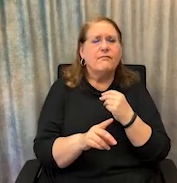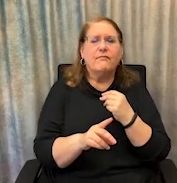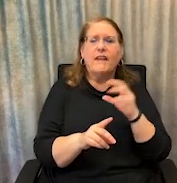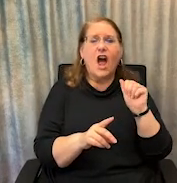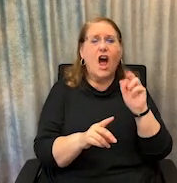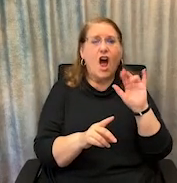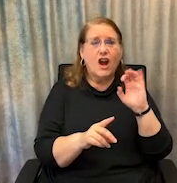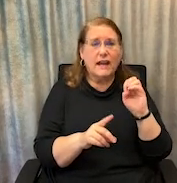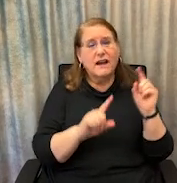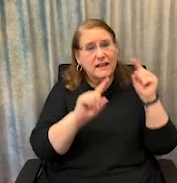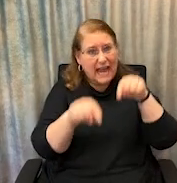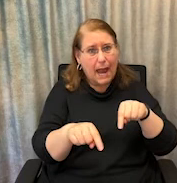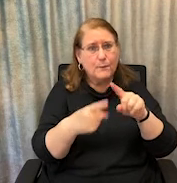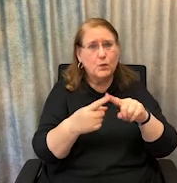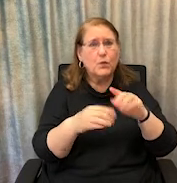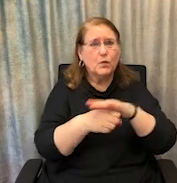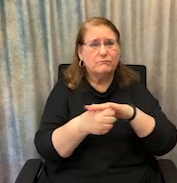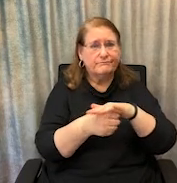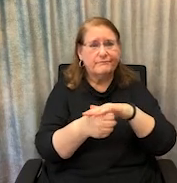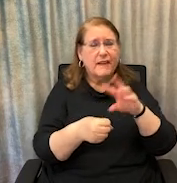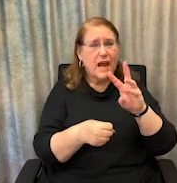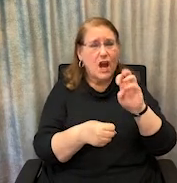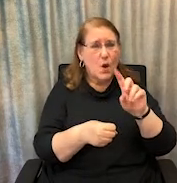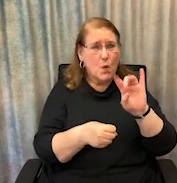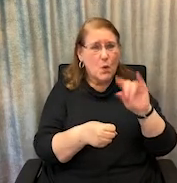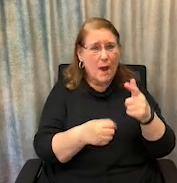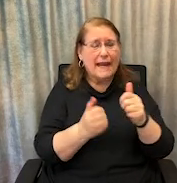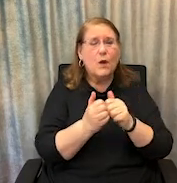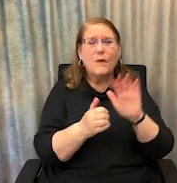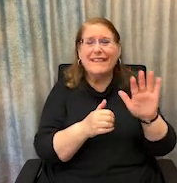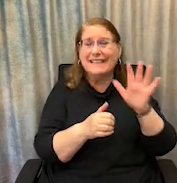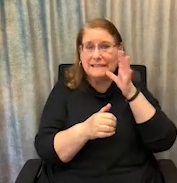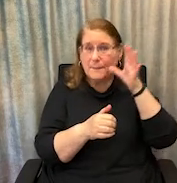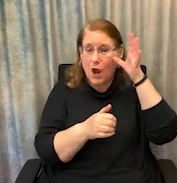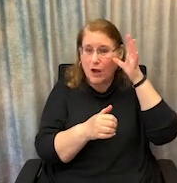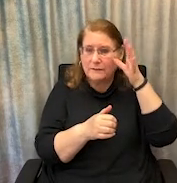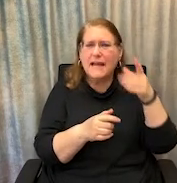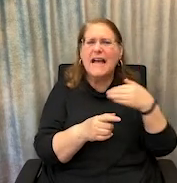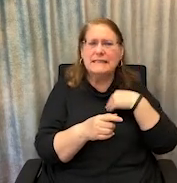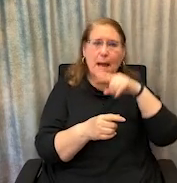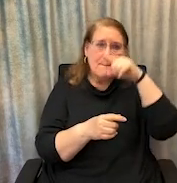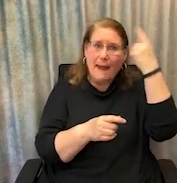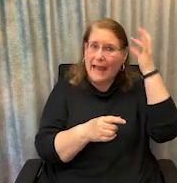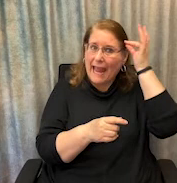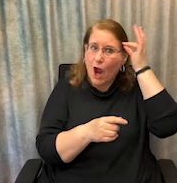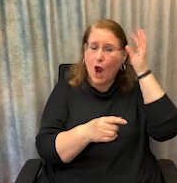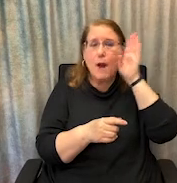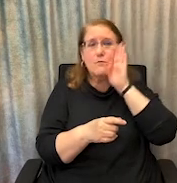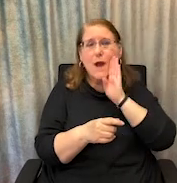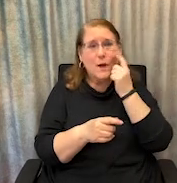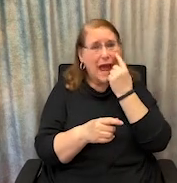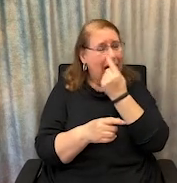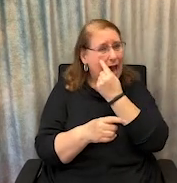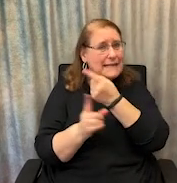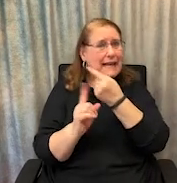is that when Arya came to wedding with his parents, and he has black hair and brown eyes, and